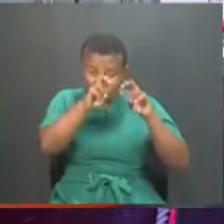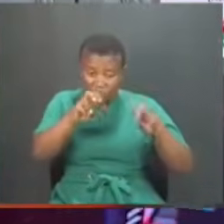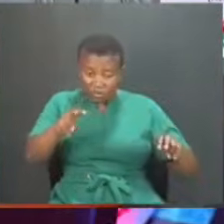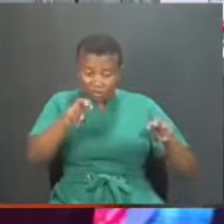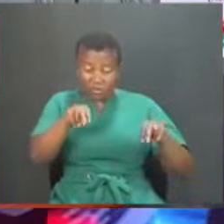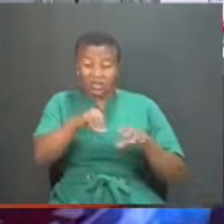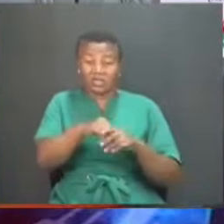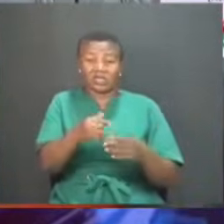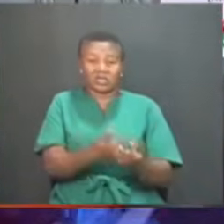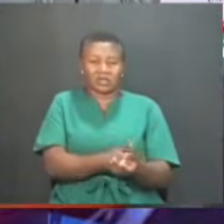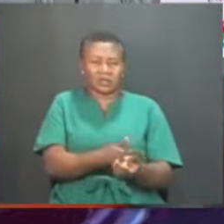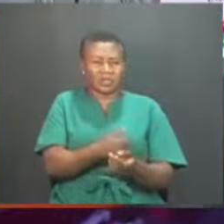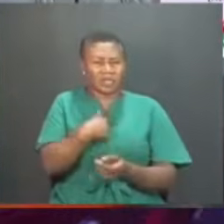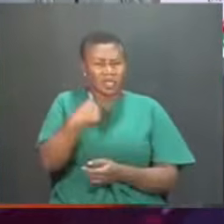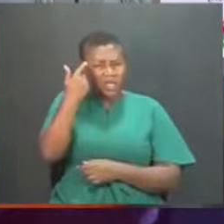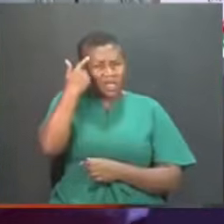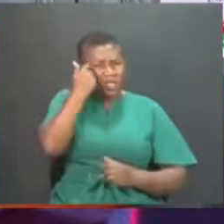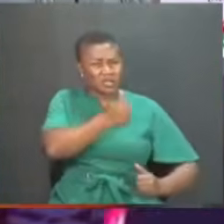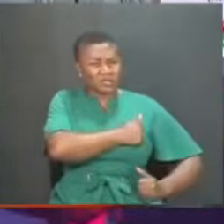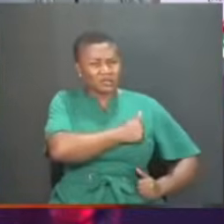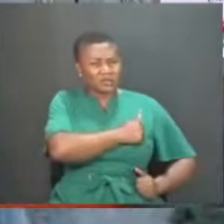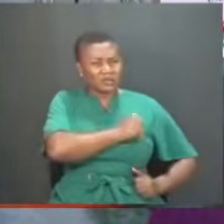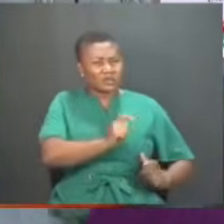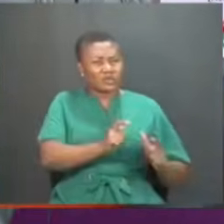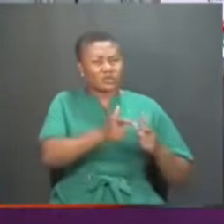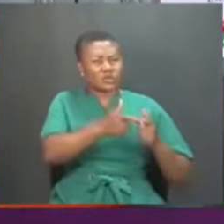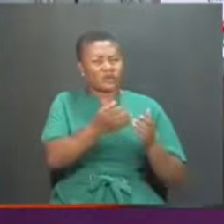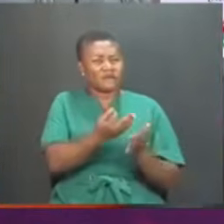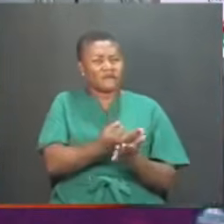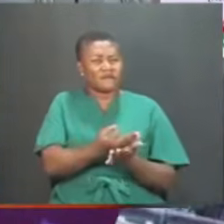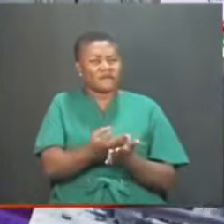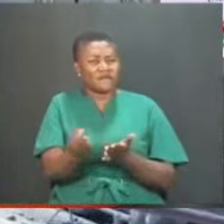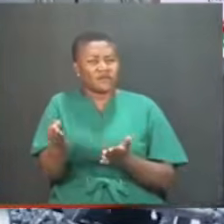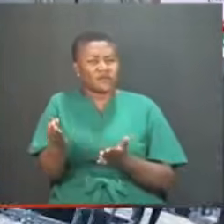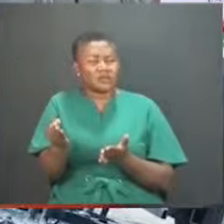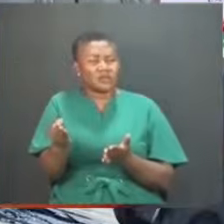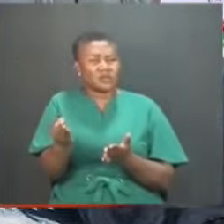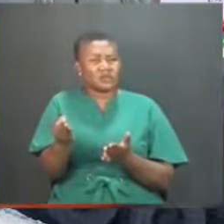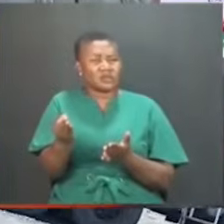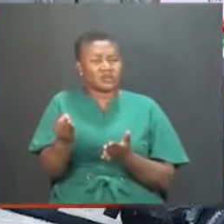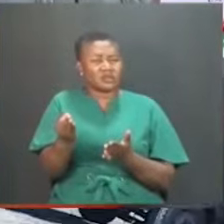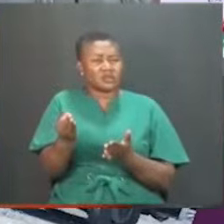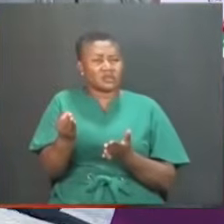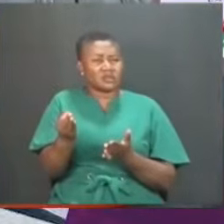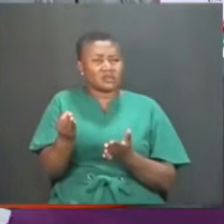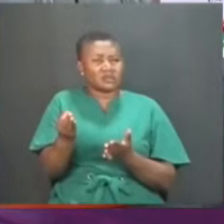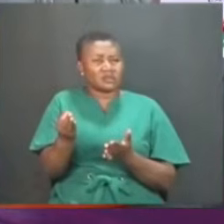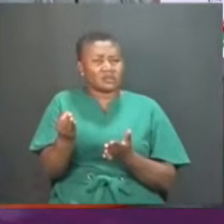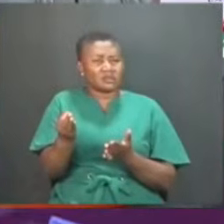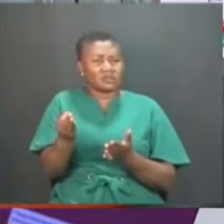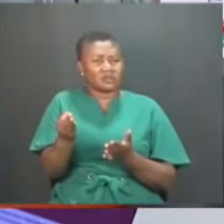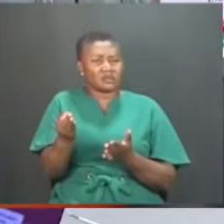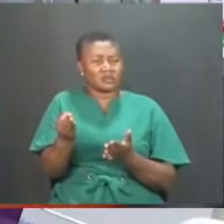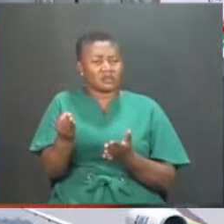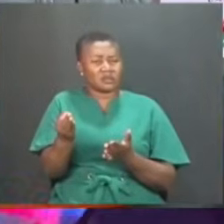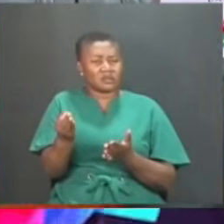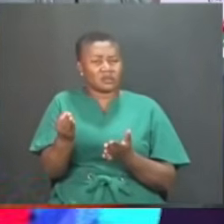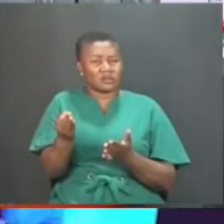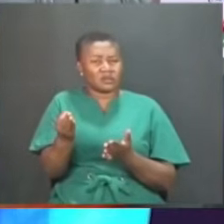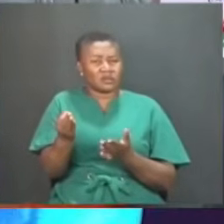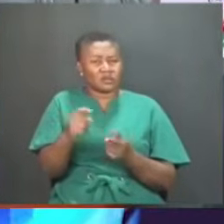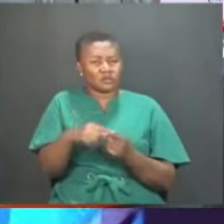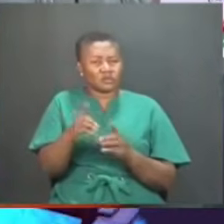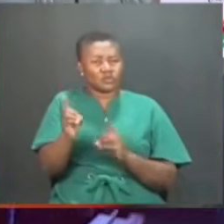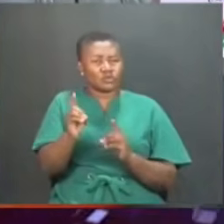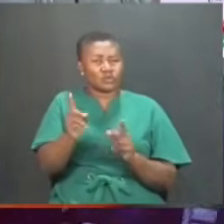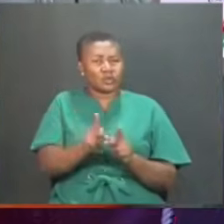failed to do what we call a public health need assessment for what they were going to do. I doubt